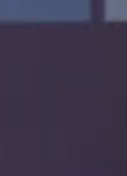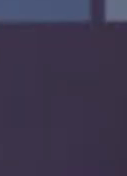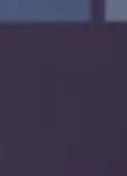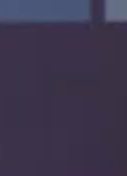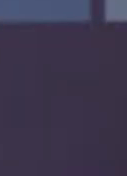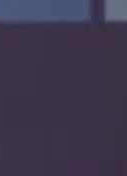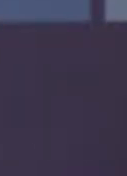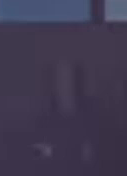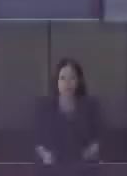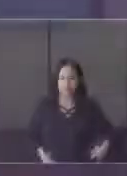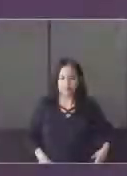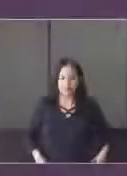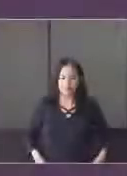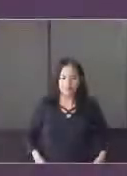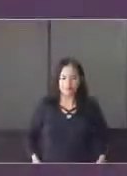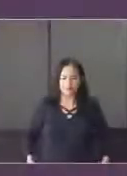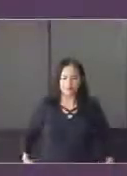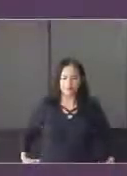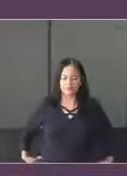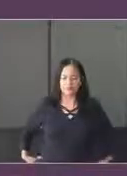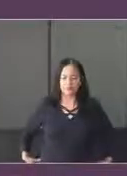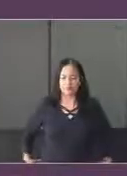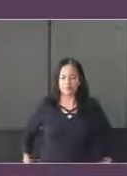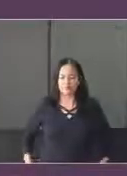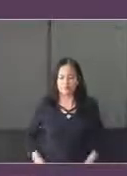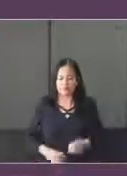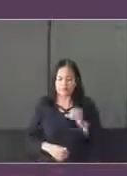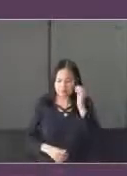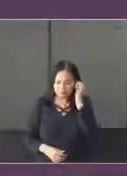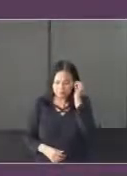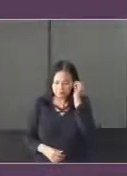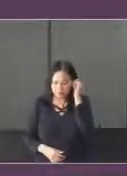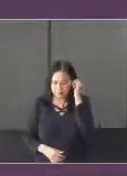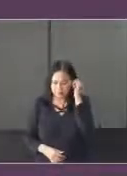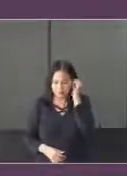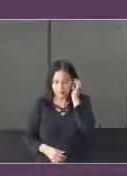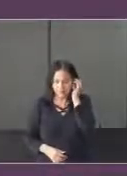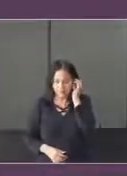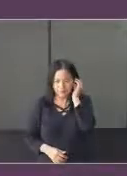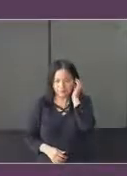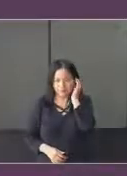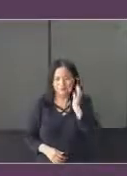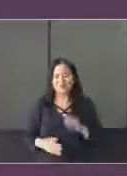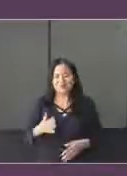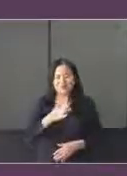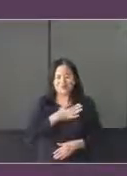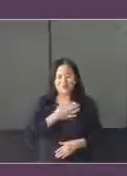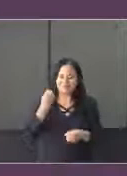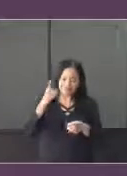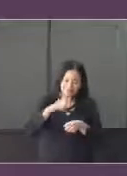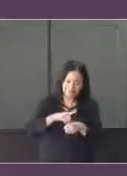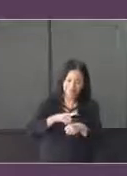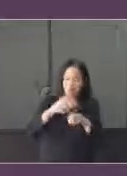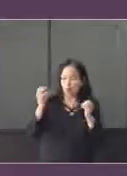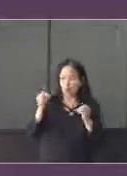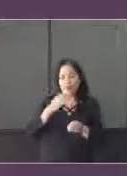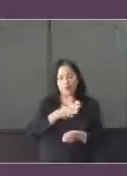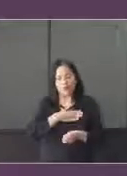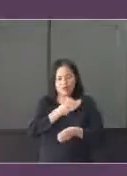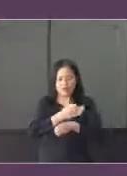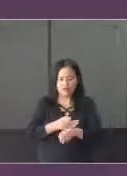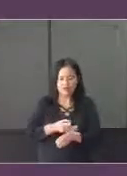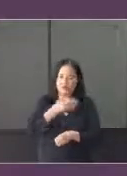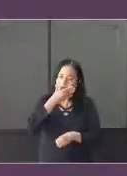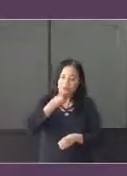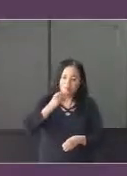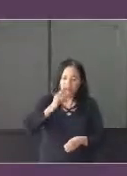social economy. Isabel Andrioni, you have the floor now. Thank you so much. I don't know if it's good morning or good afternoon